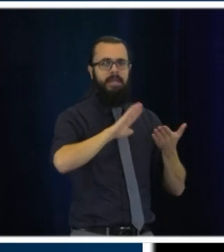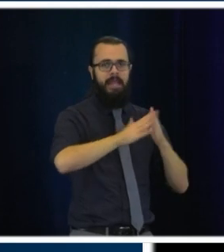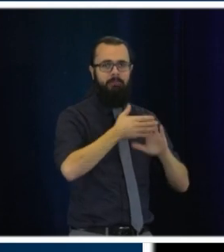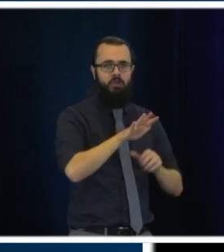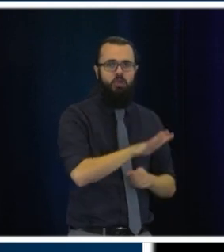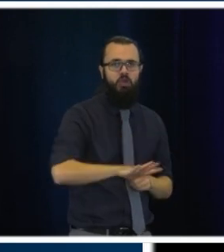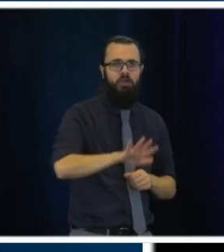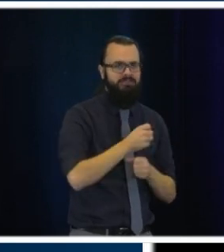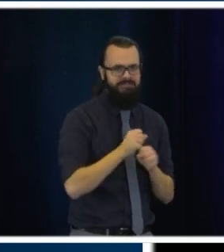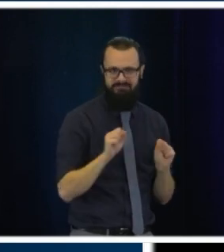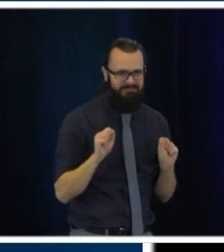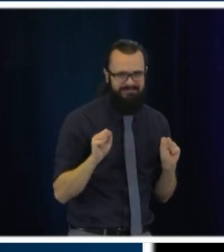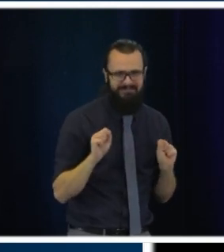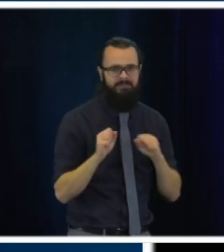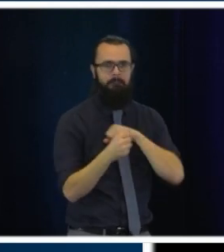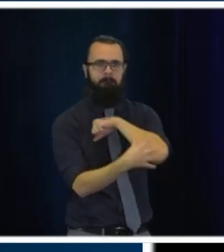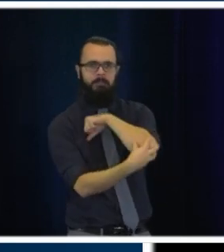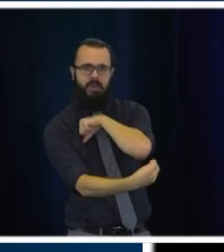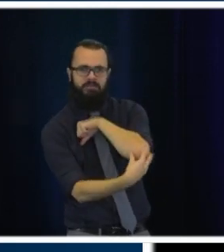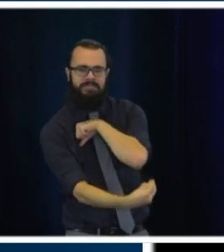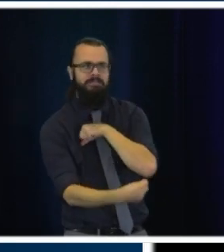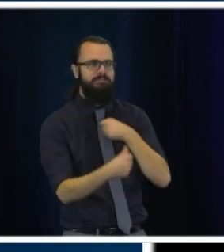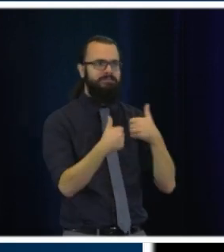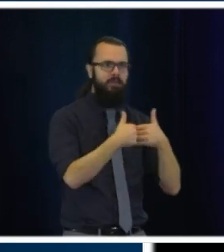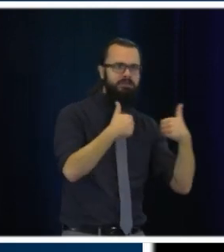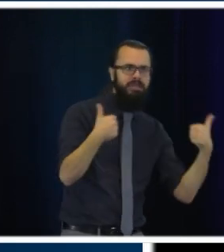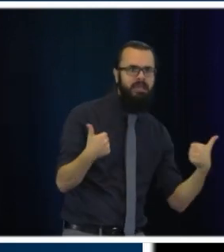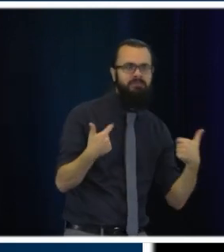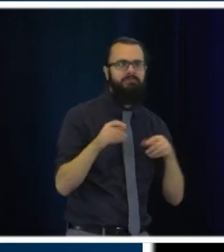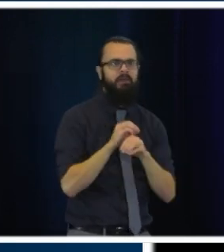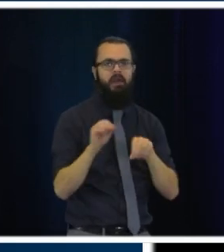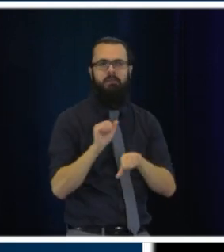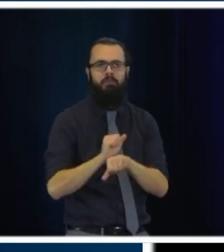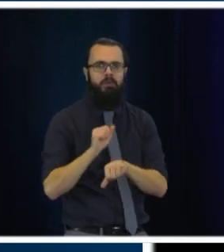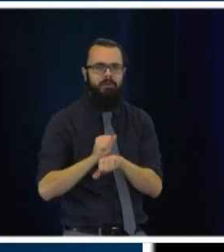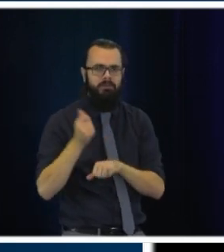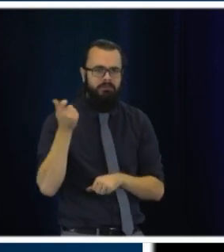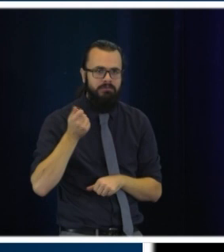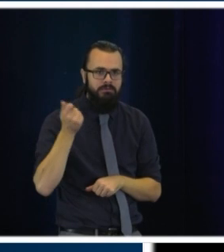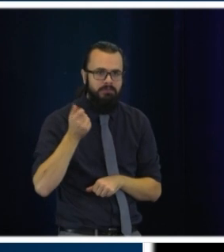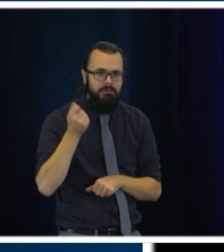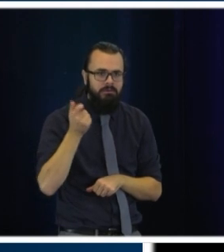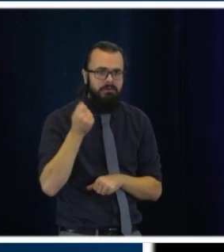and unemployment. Again, the roots, the base. Then we have